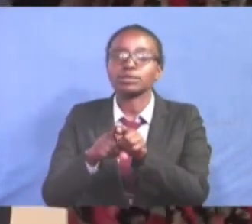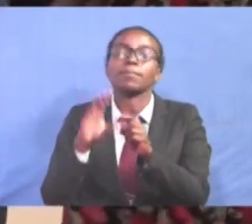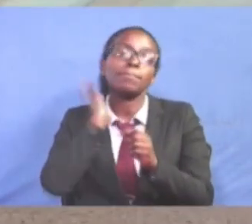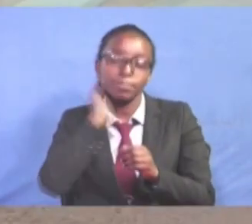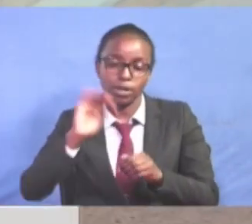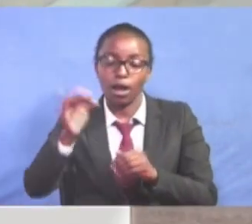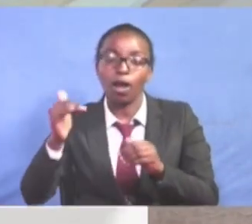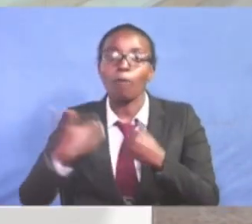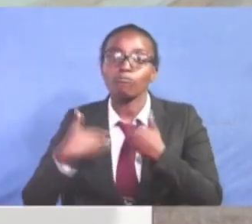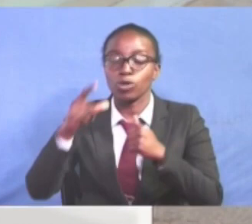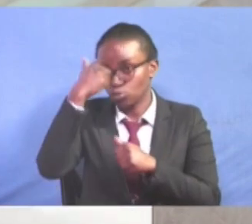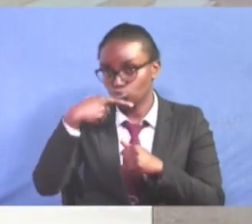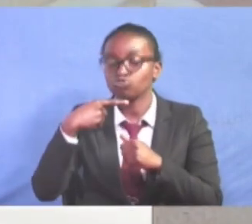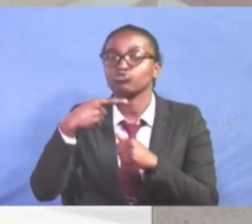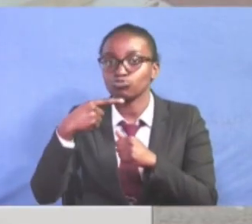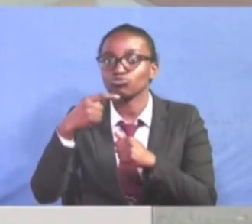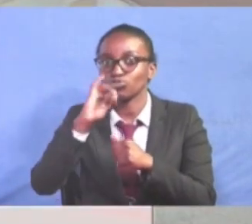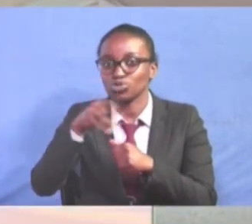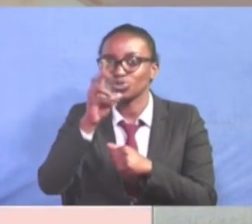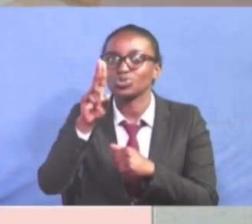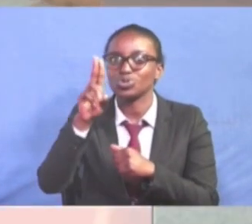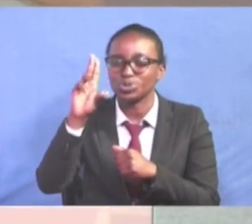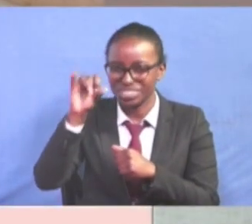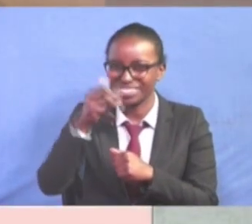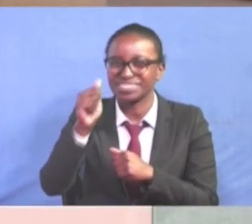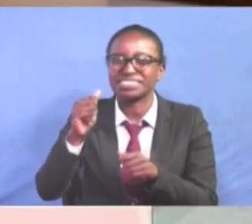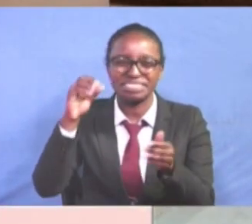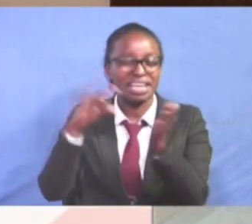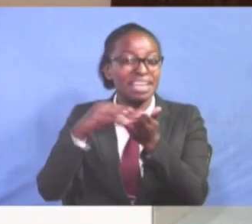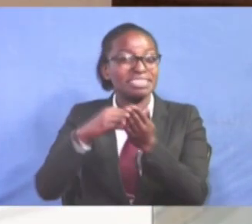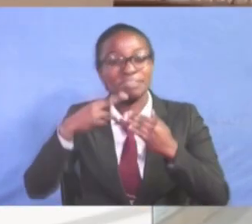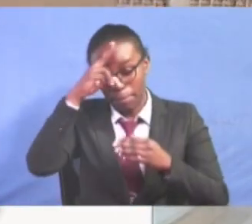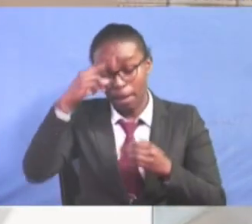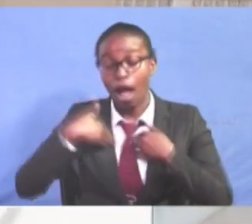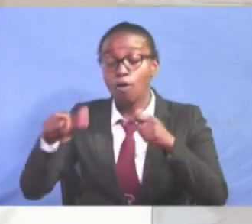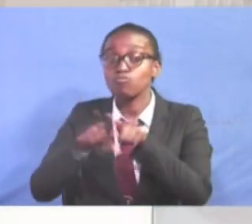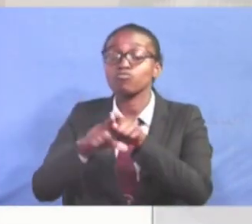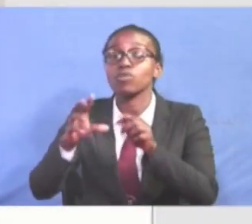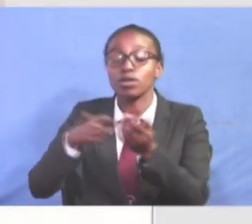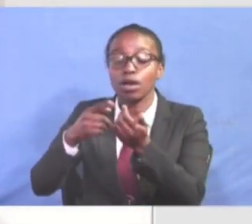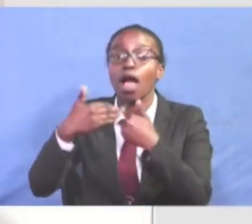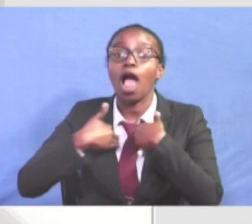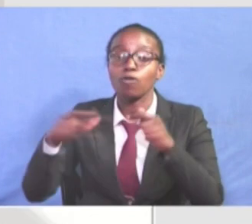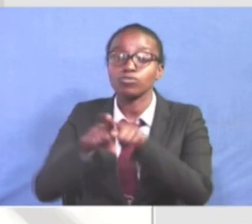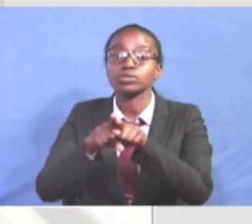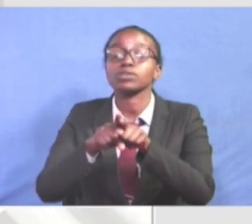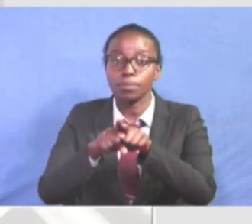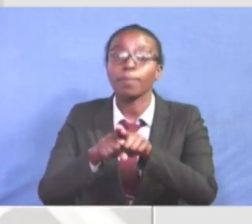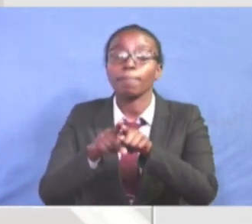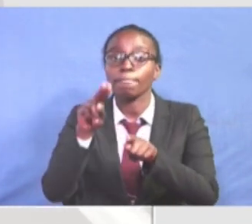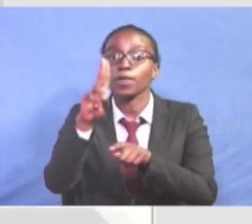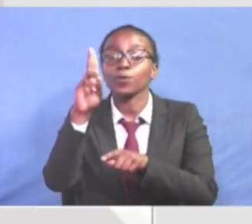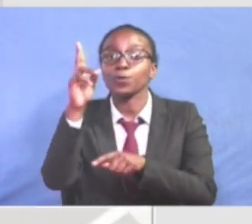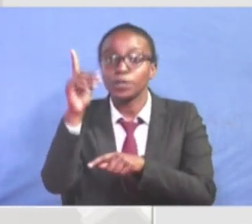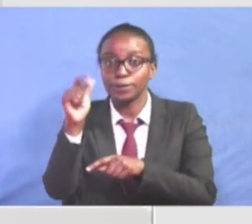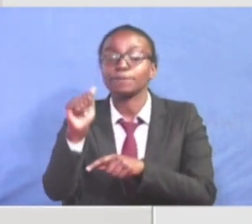Station. Ezra, a father of three, two girls and a boy, was a certified accountant and was nominated by UDA Party to represent